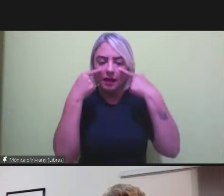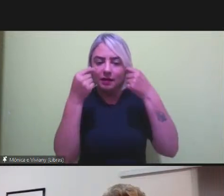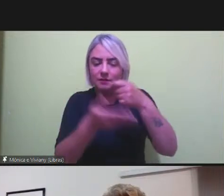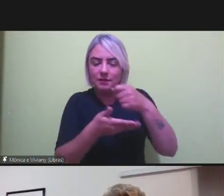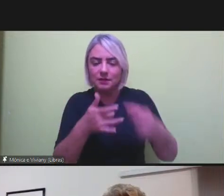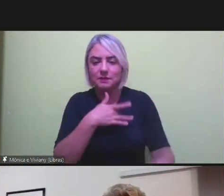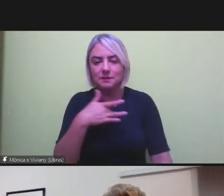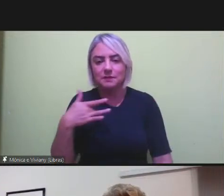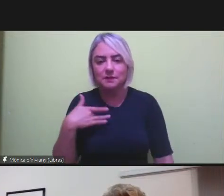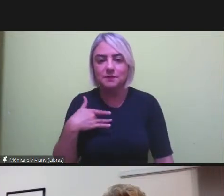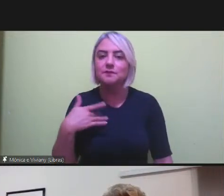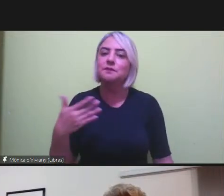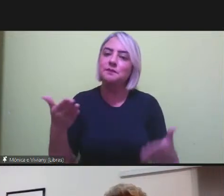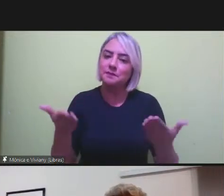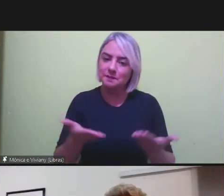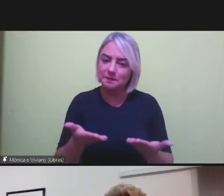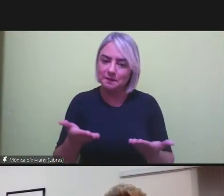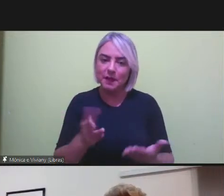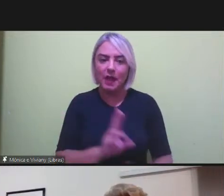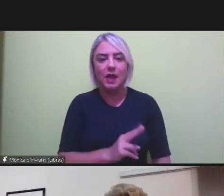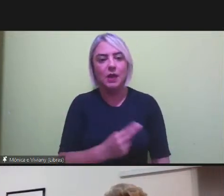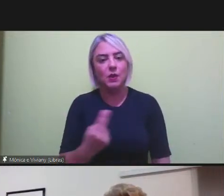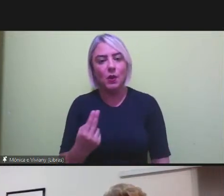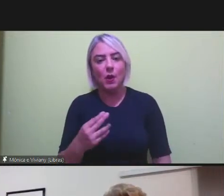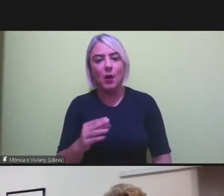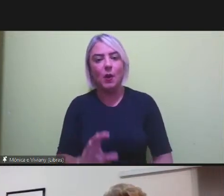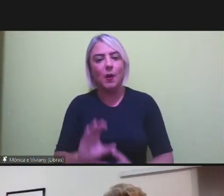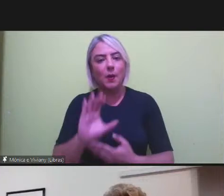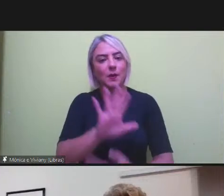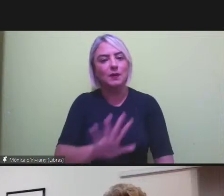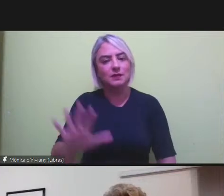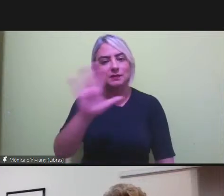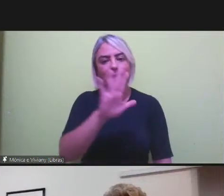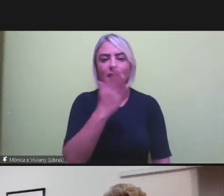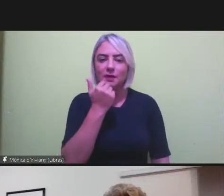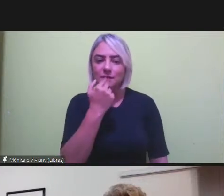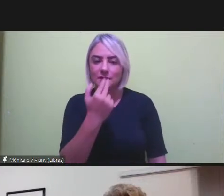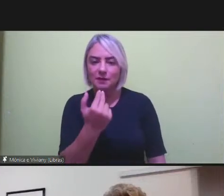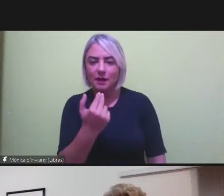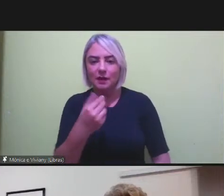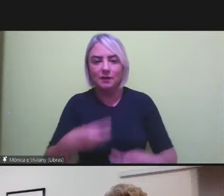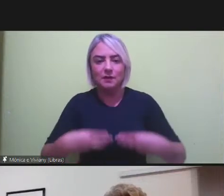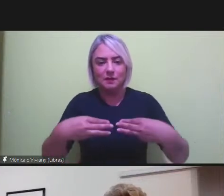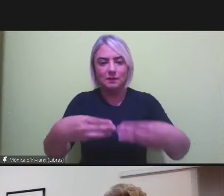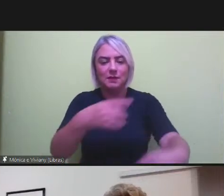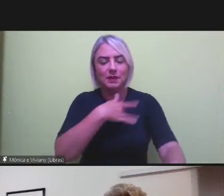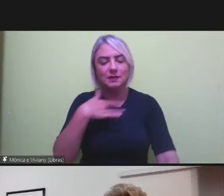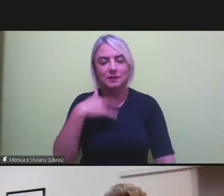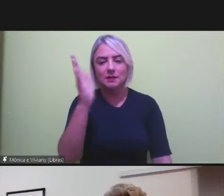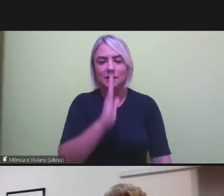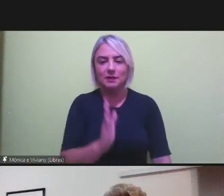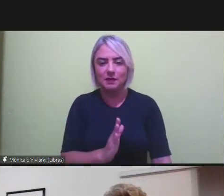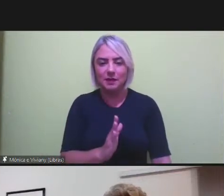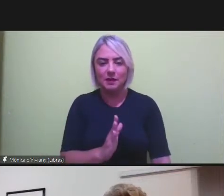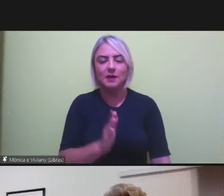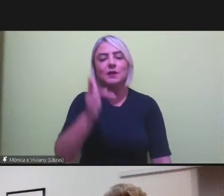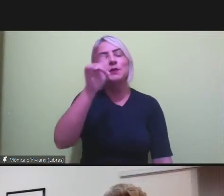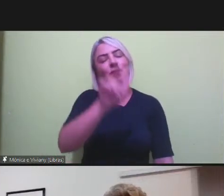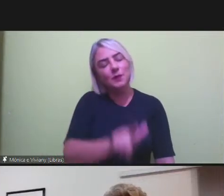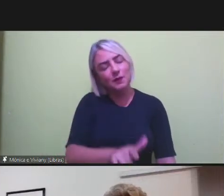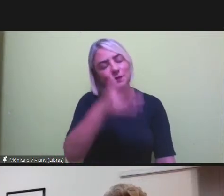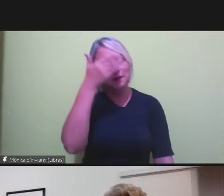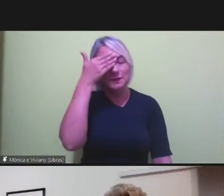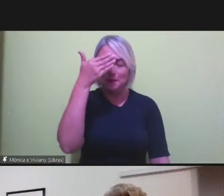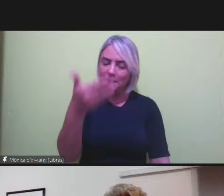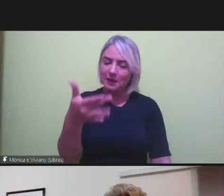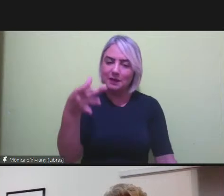education in the realm of nutrition, and on behalf of the national coordination of the Ministry of Healthcare.